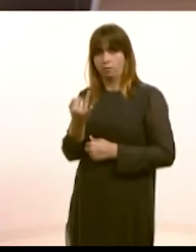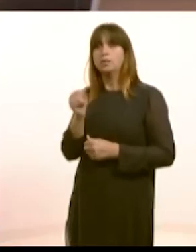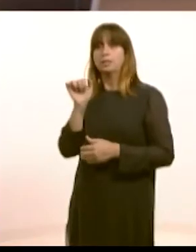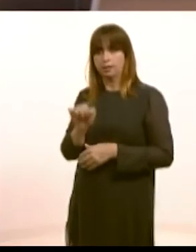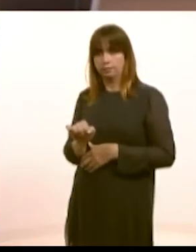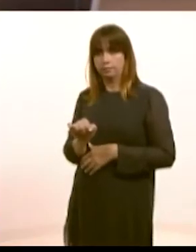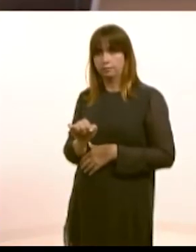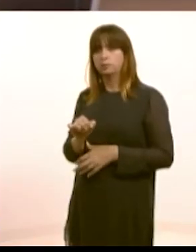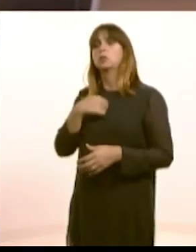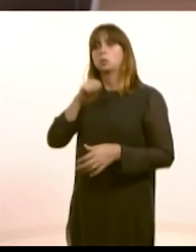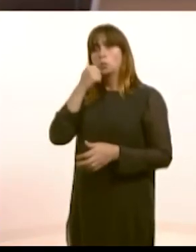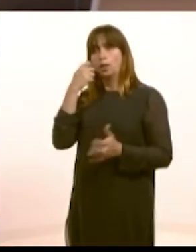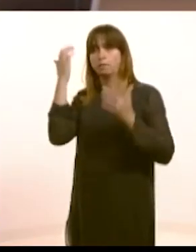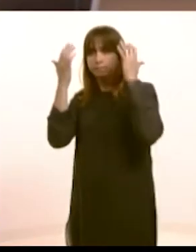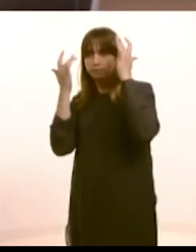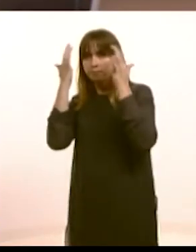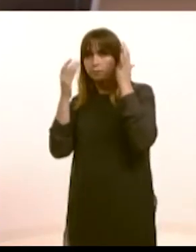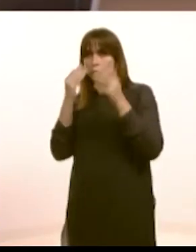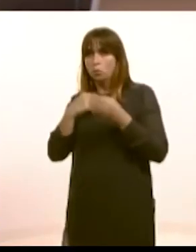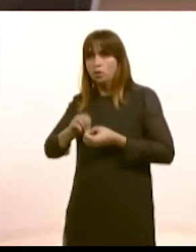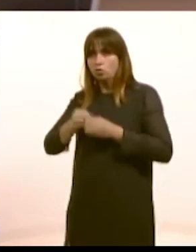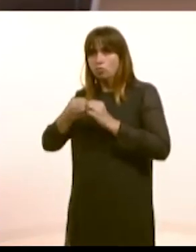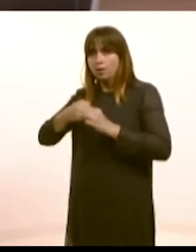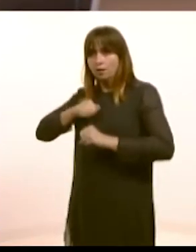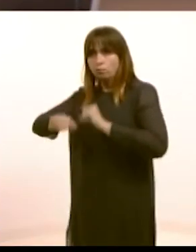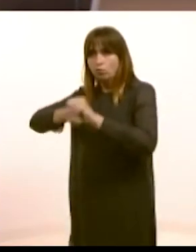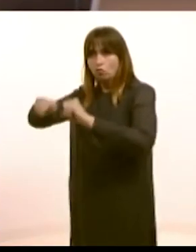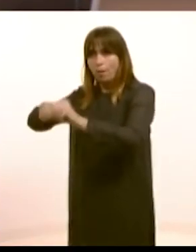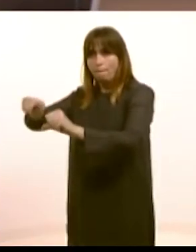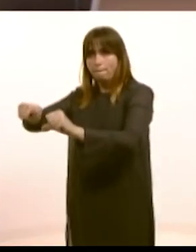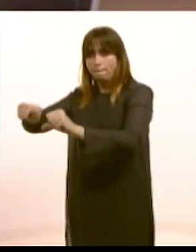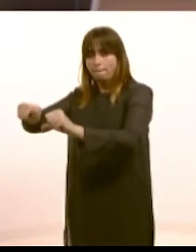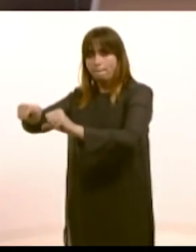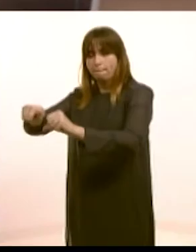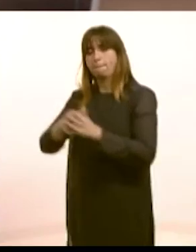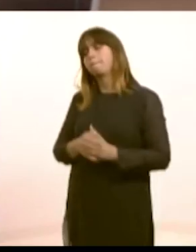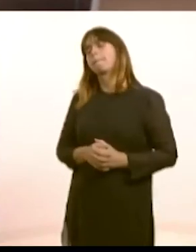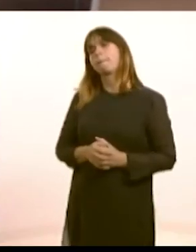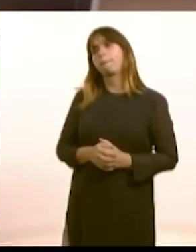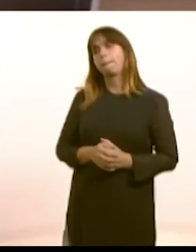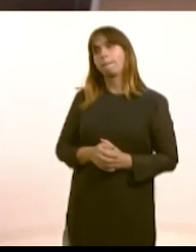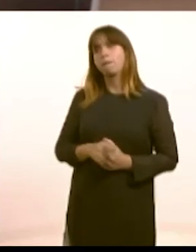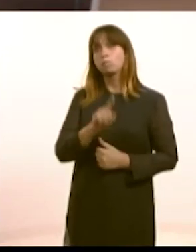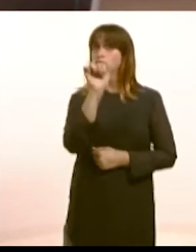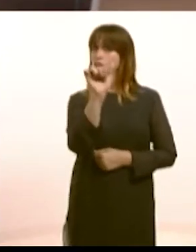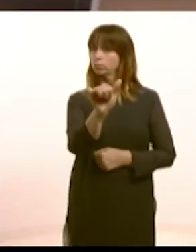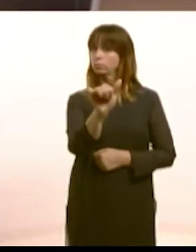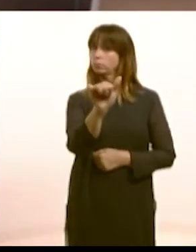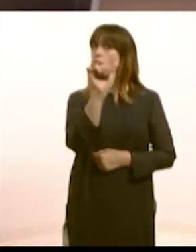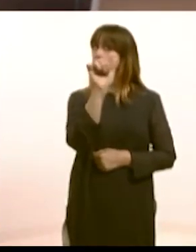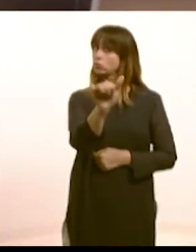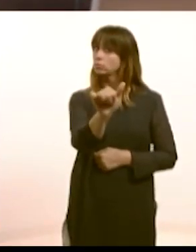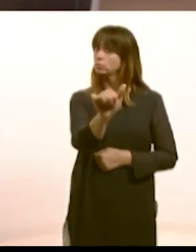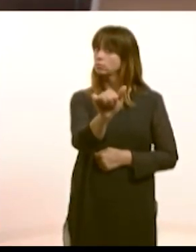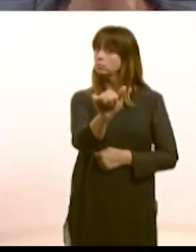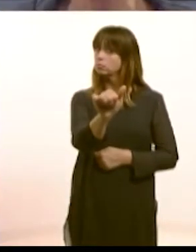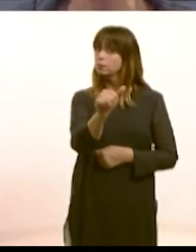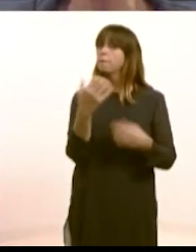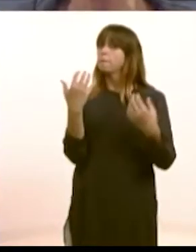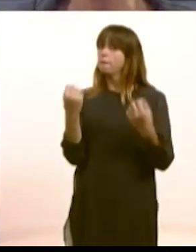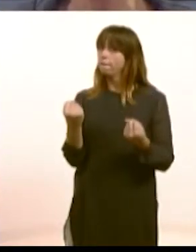will be taken into consideration when developing the programme. The second point is this. She's right. I mean, we do see